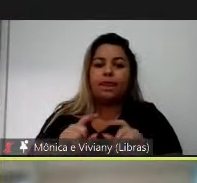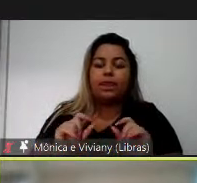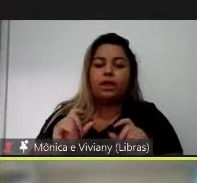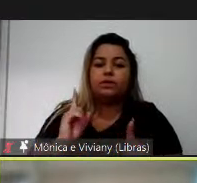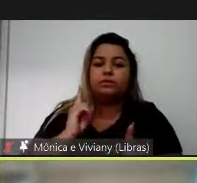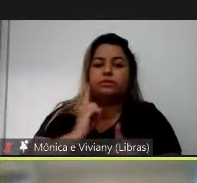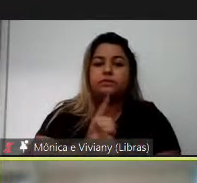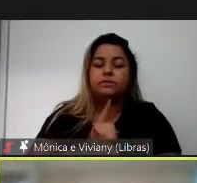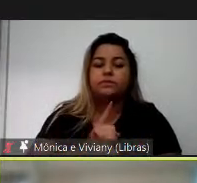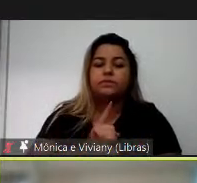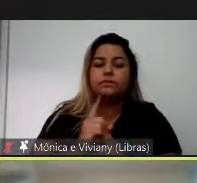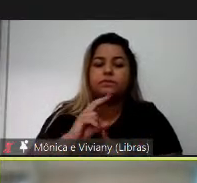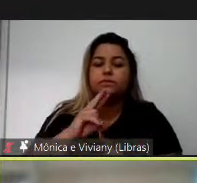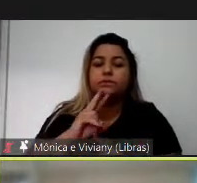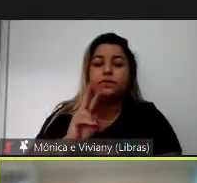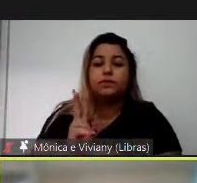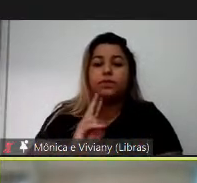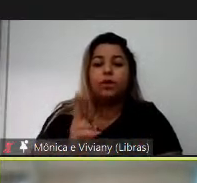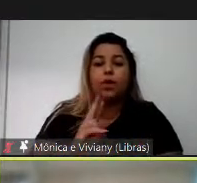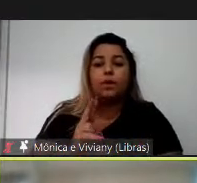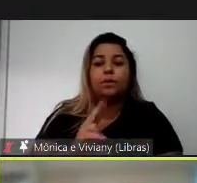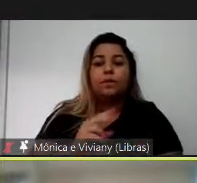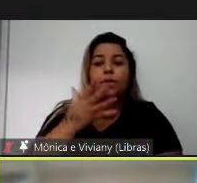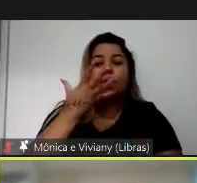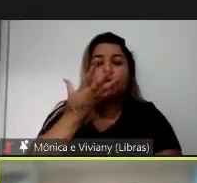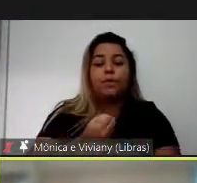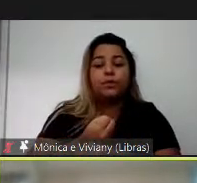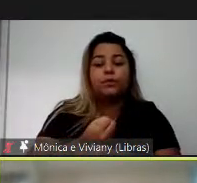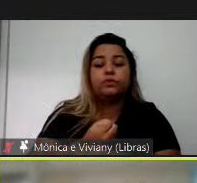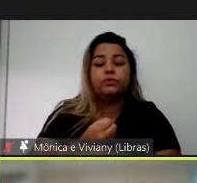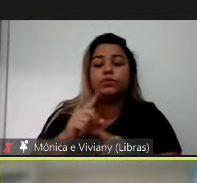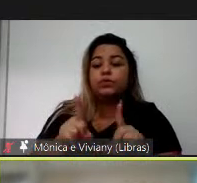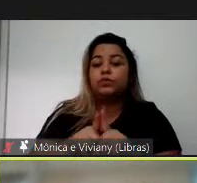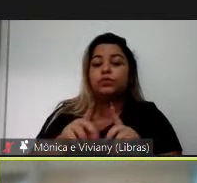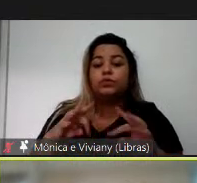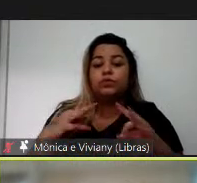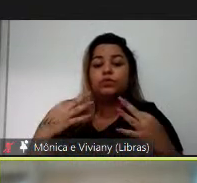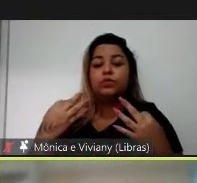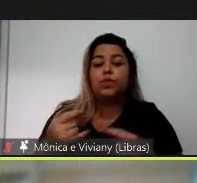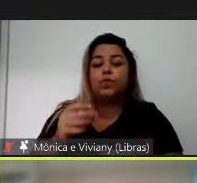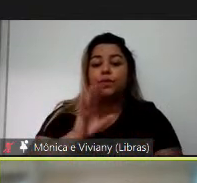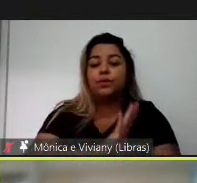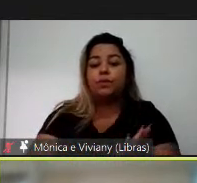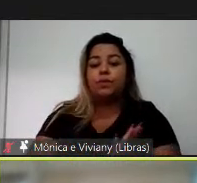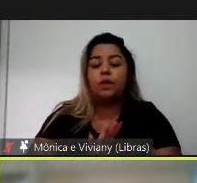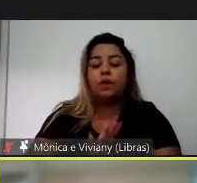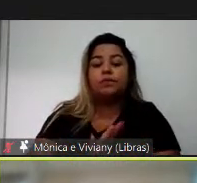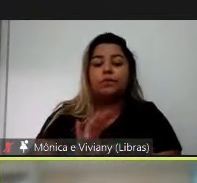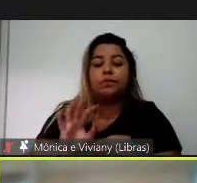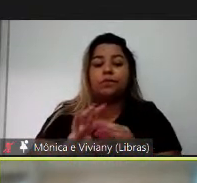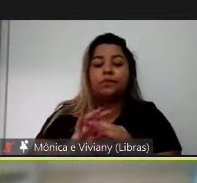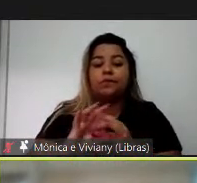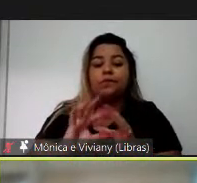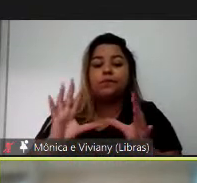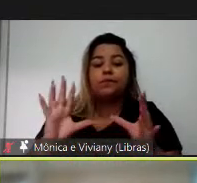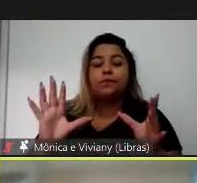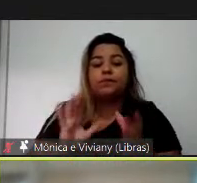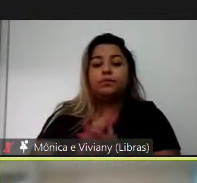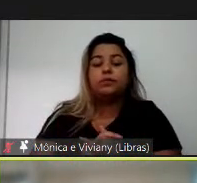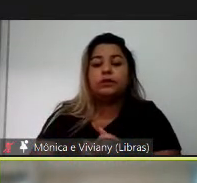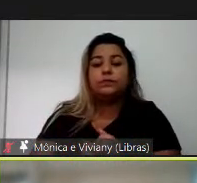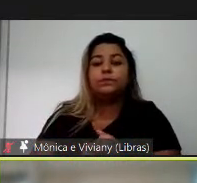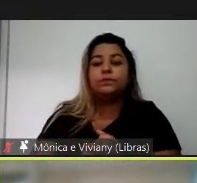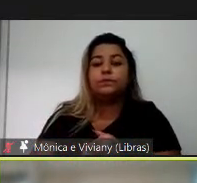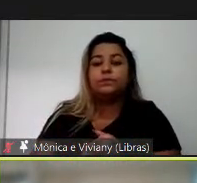you're going to find many videos, podcasts, all the courses that are there. We